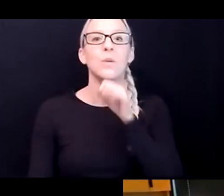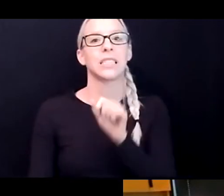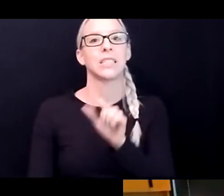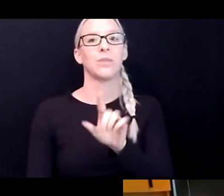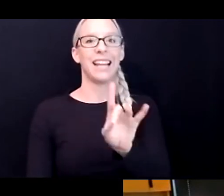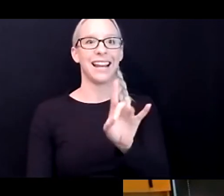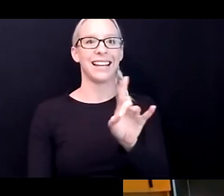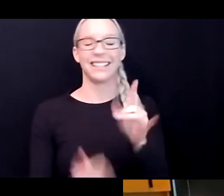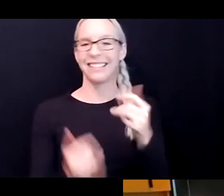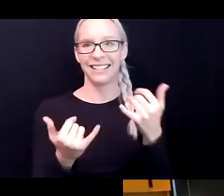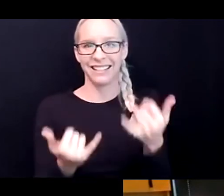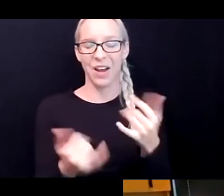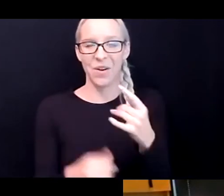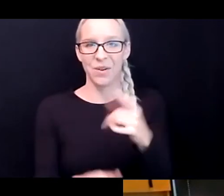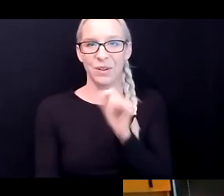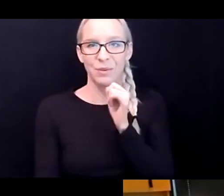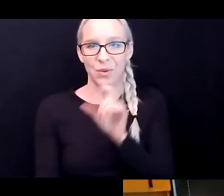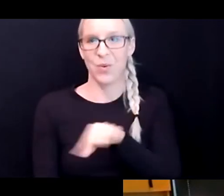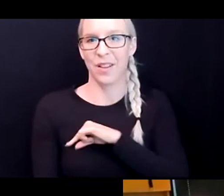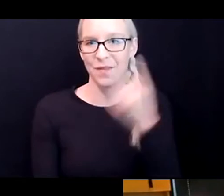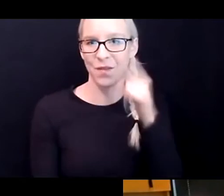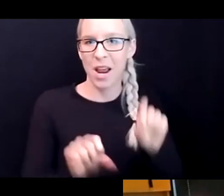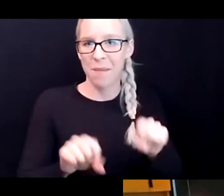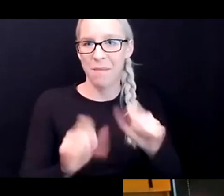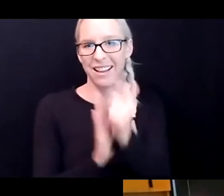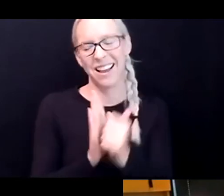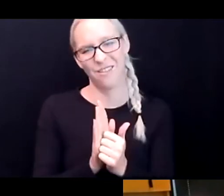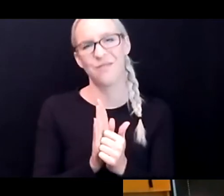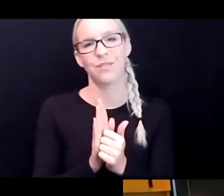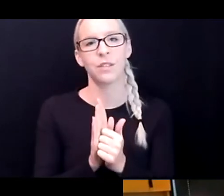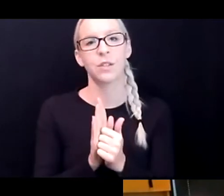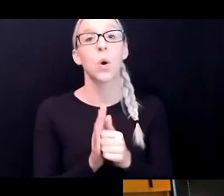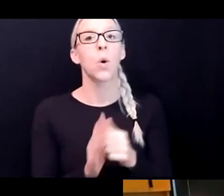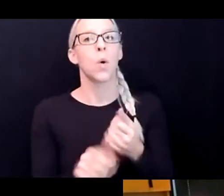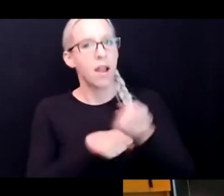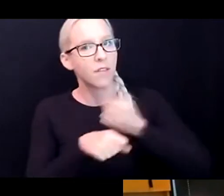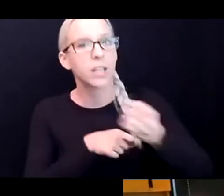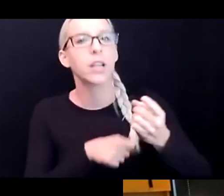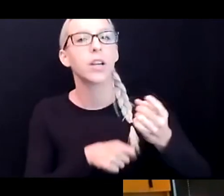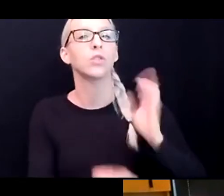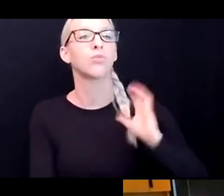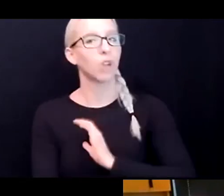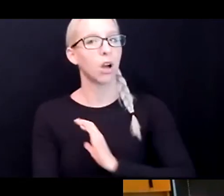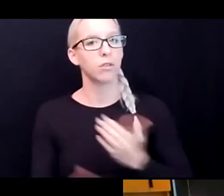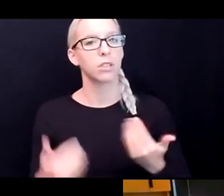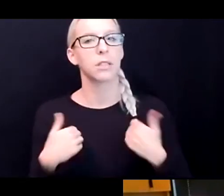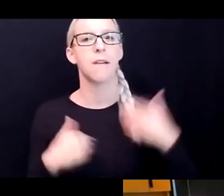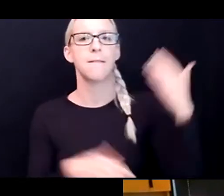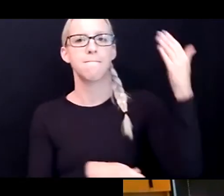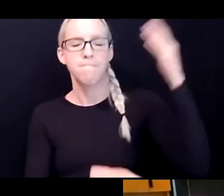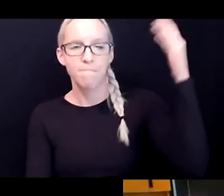account. So there's been some legislation that has been presented every year in Congress to adjust that age from 26